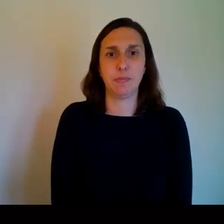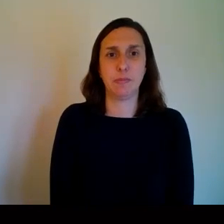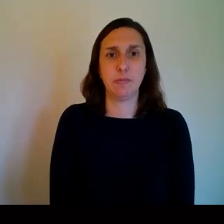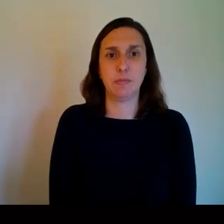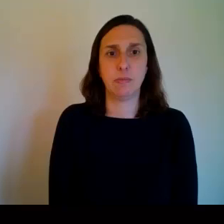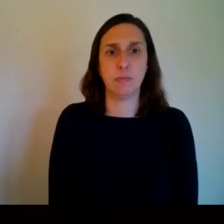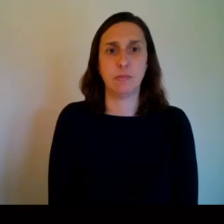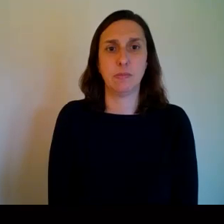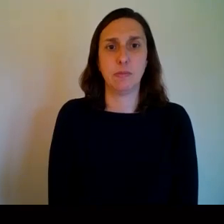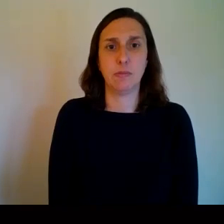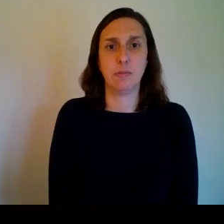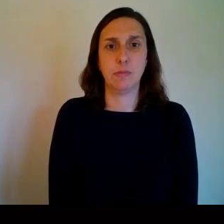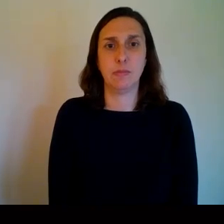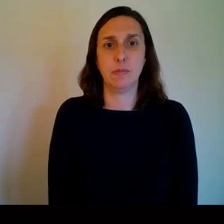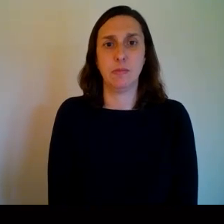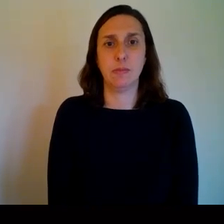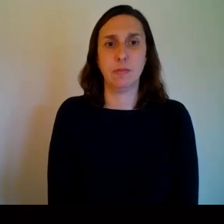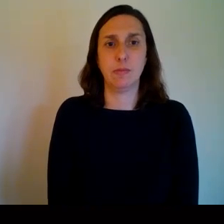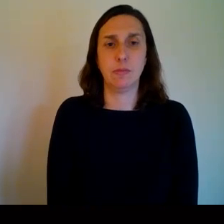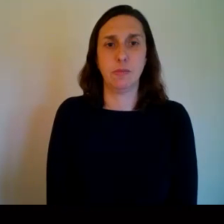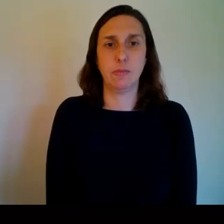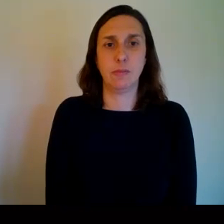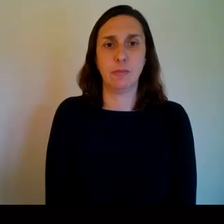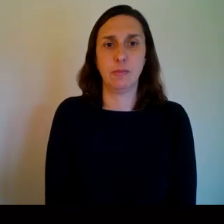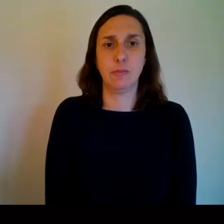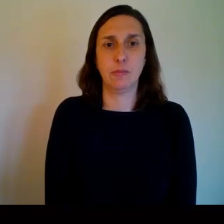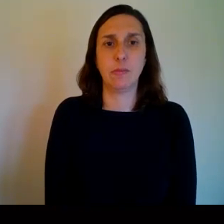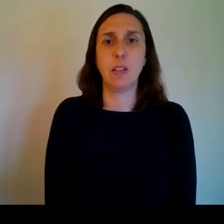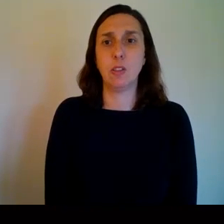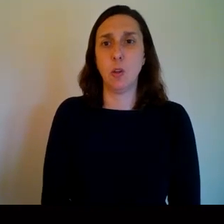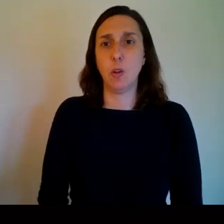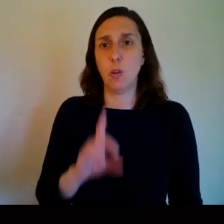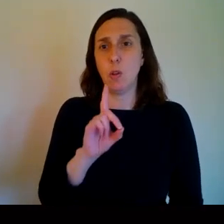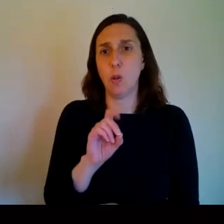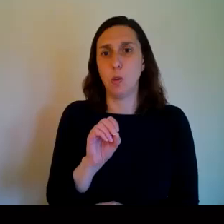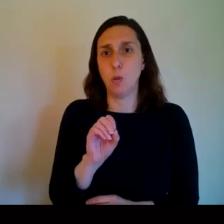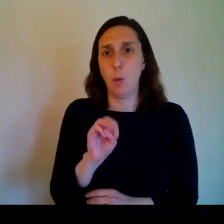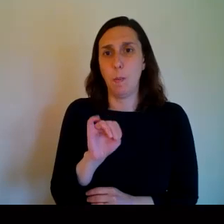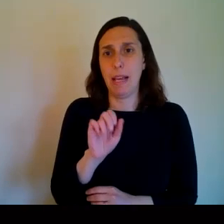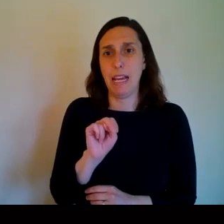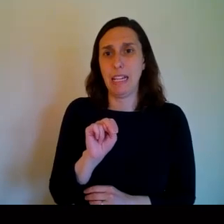So the domain restrictions propagate through the functions.